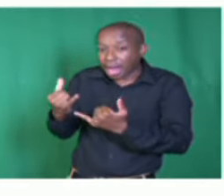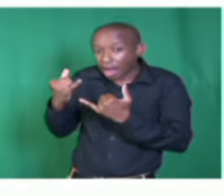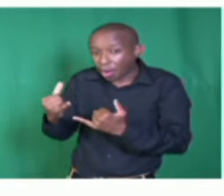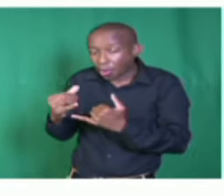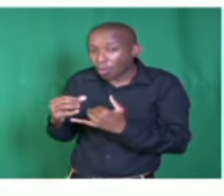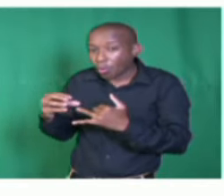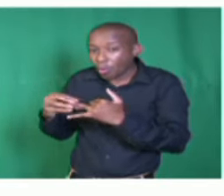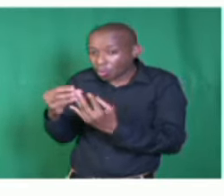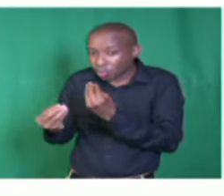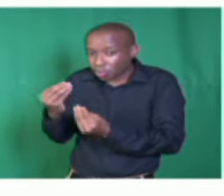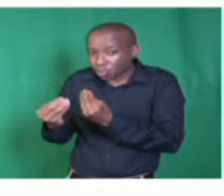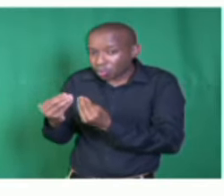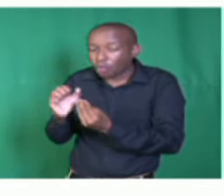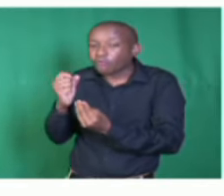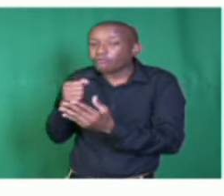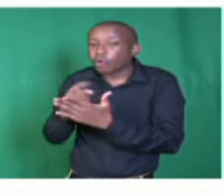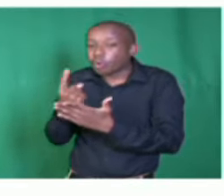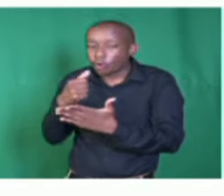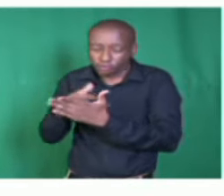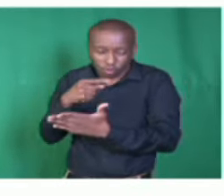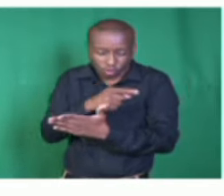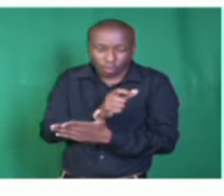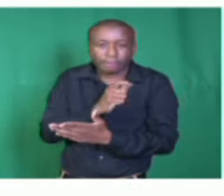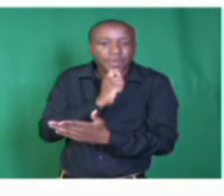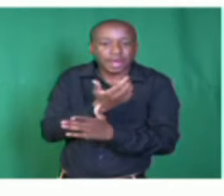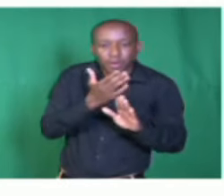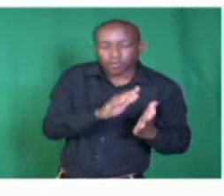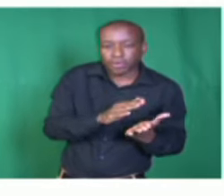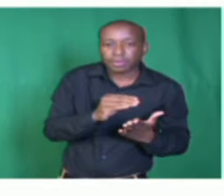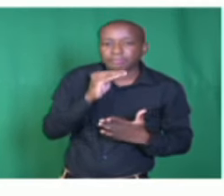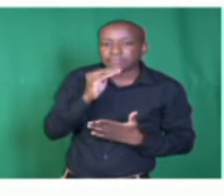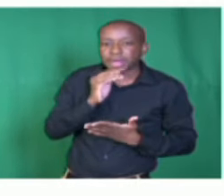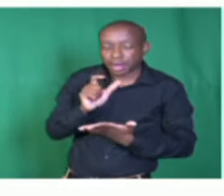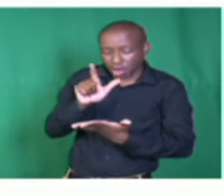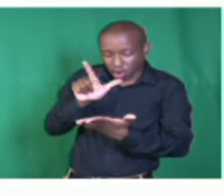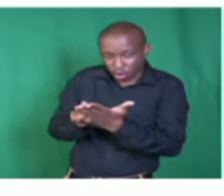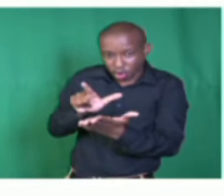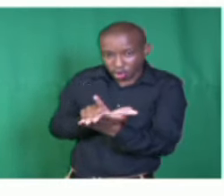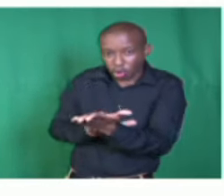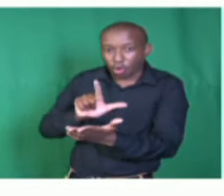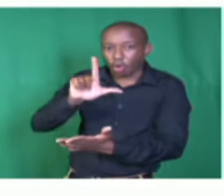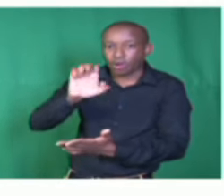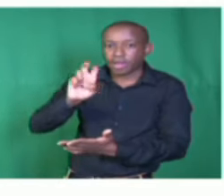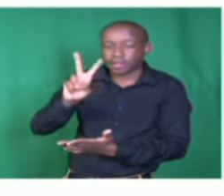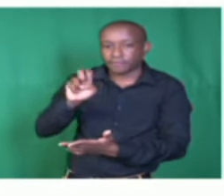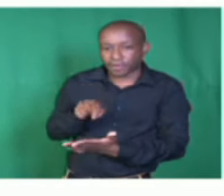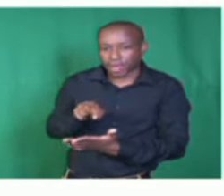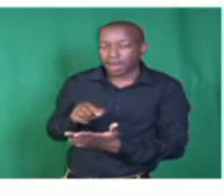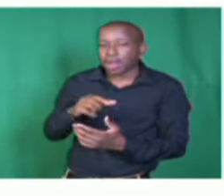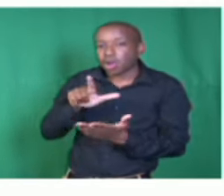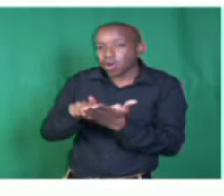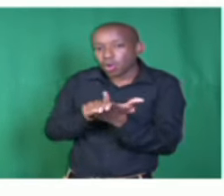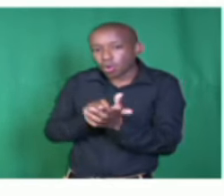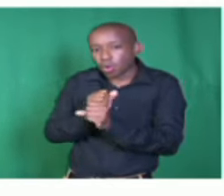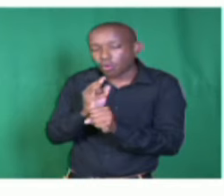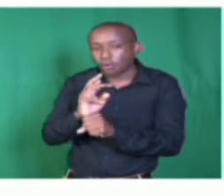the late husband. That was the Levirate law that was found in the law of Moses.